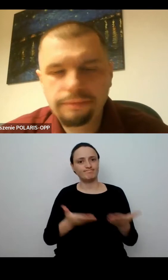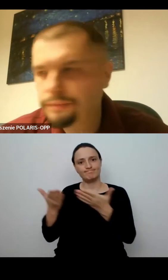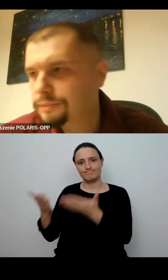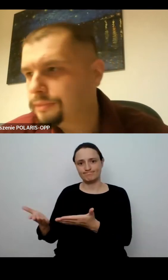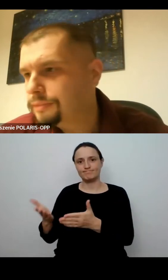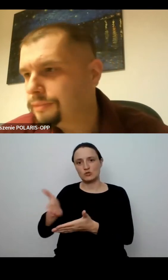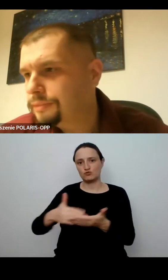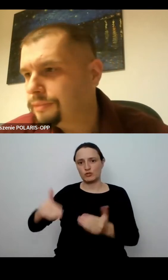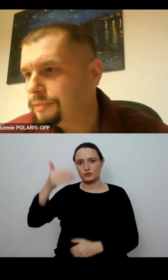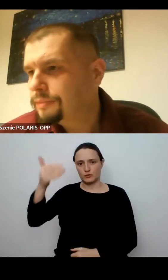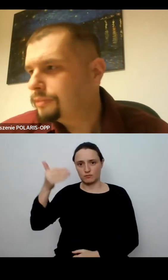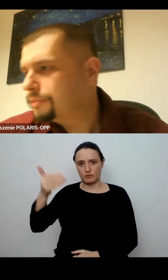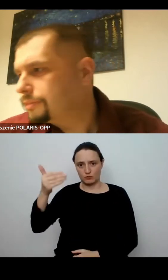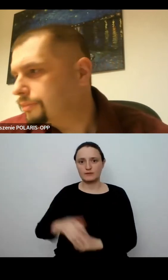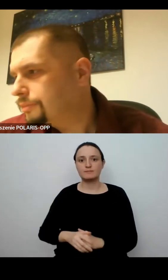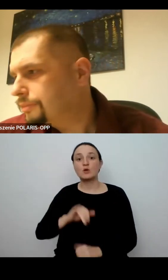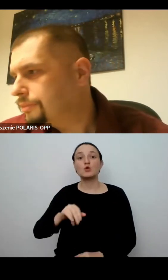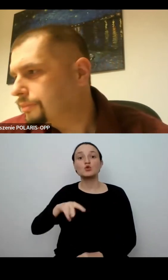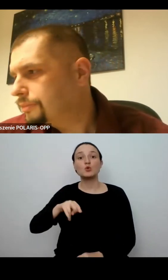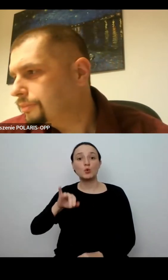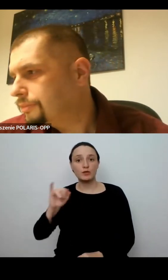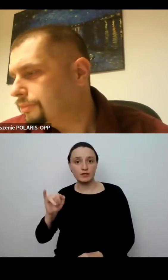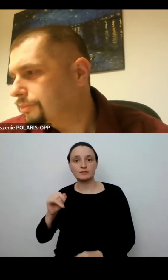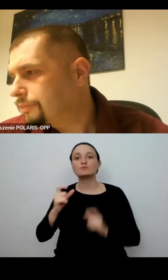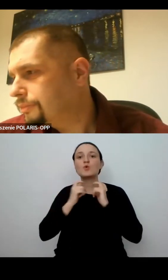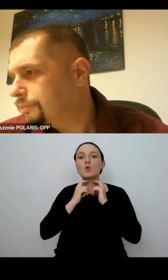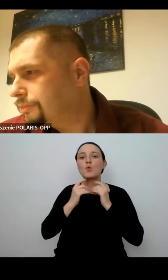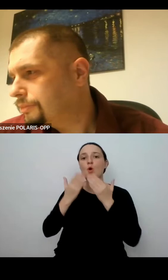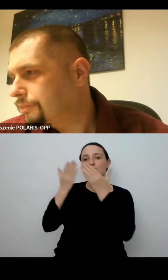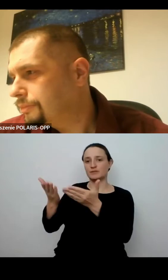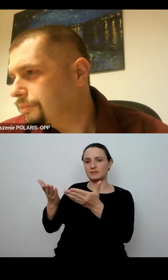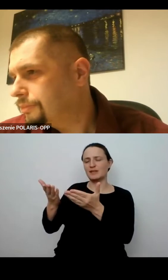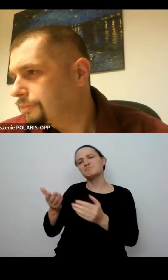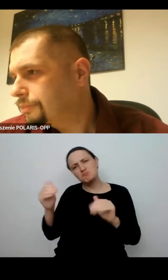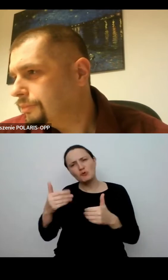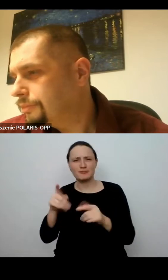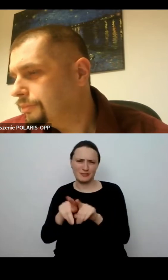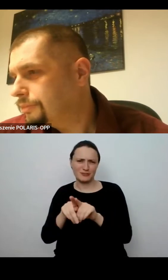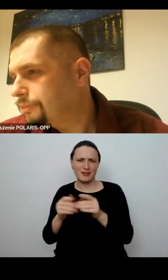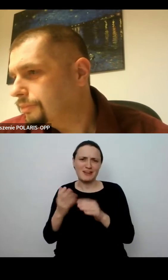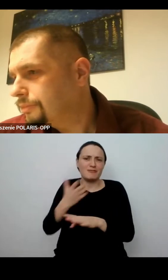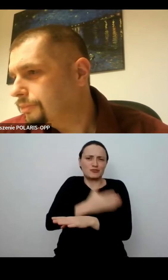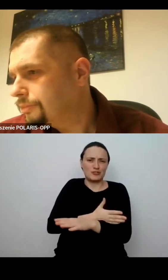quickly introduce yourself before the before we start? Yes.